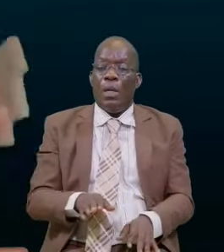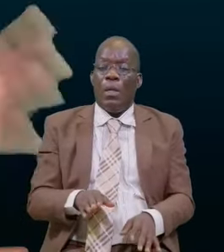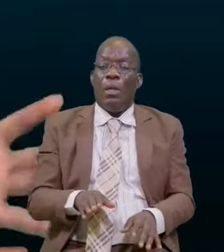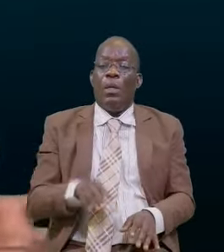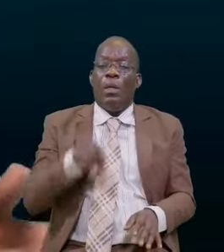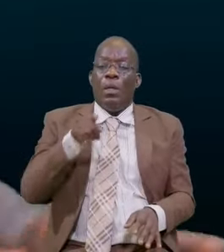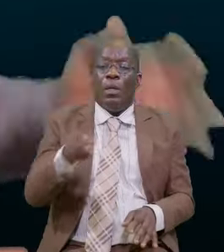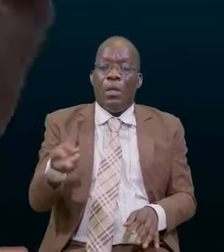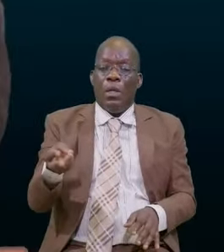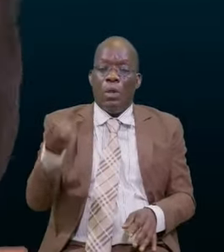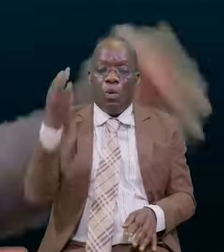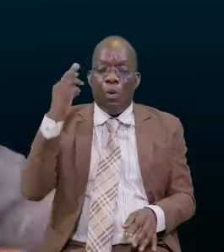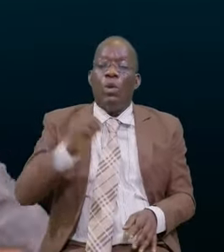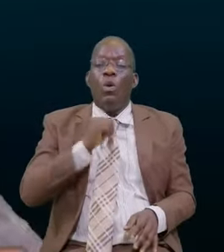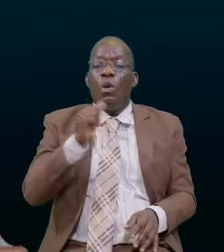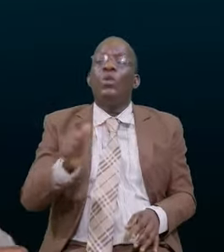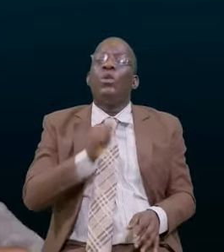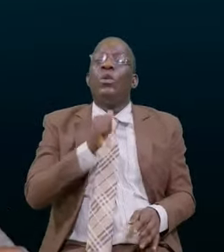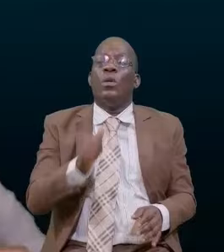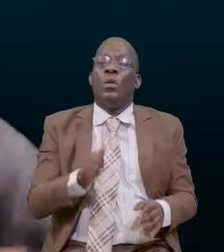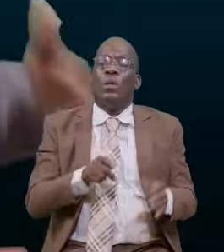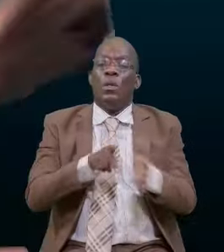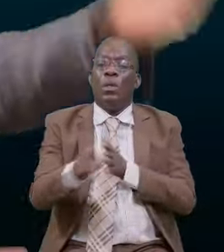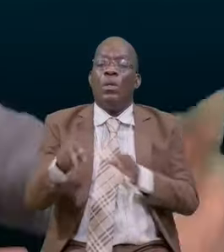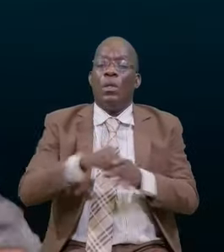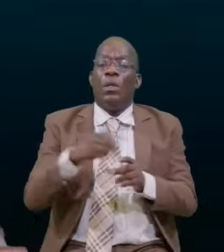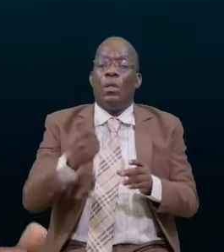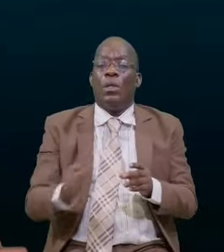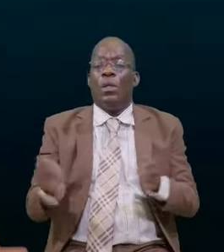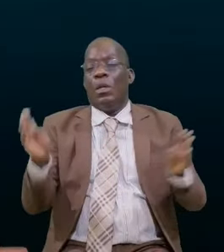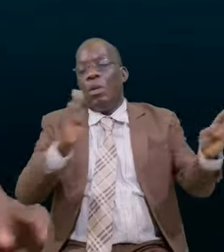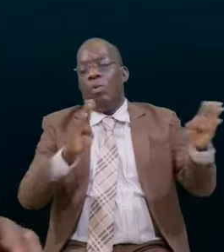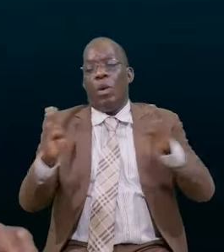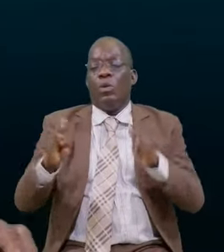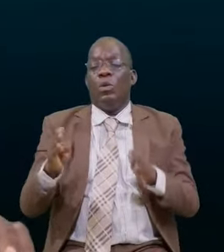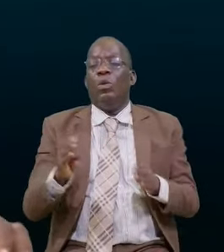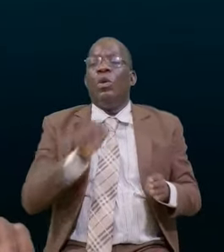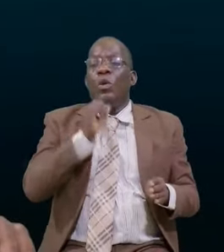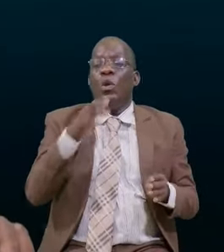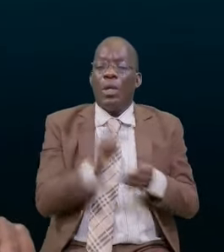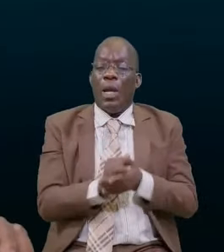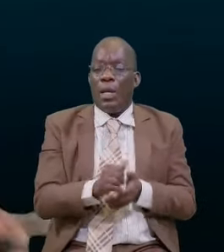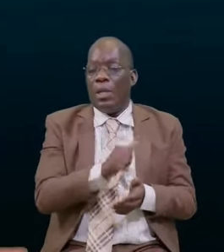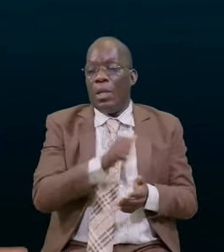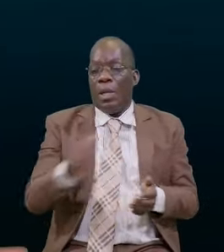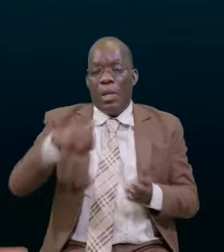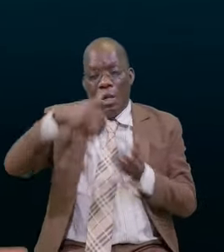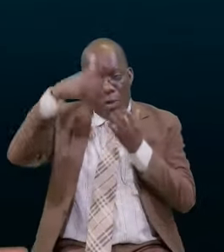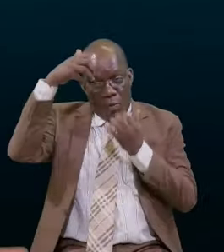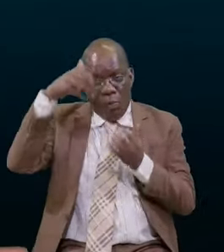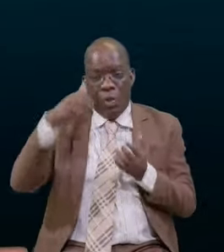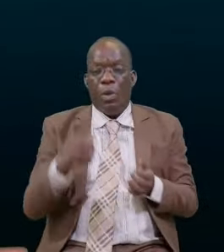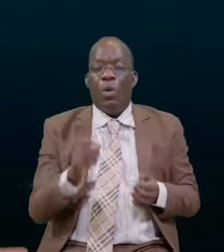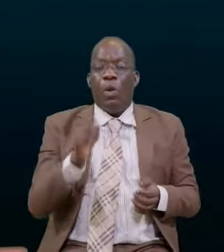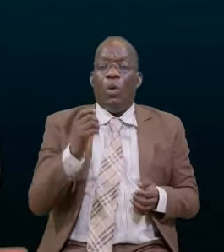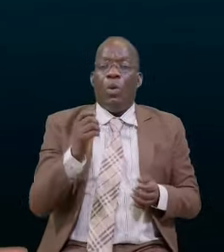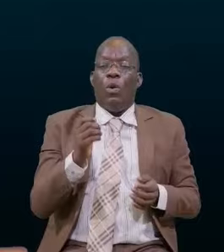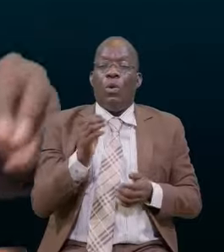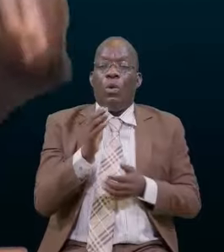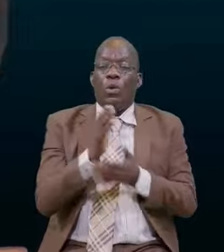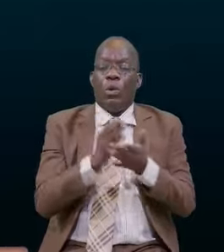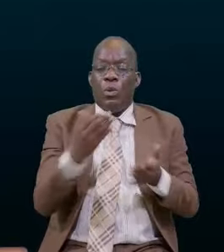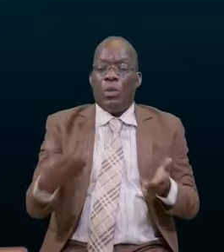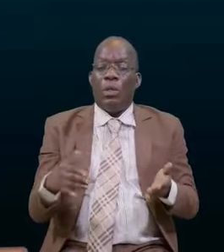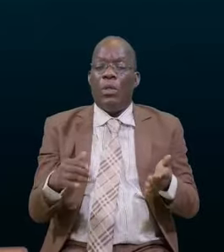he died it was not that it was a lion that met him and then killed him but just a little thing something inconsequential